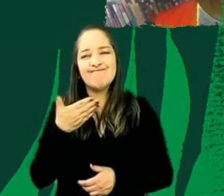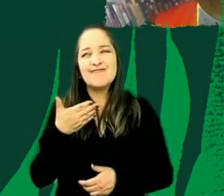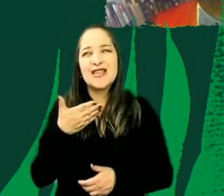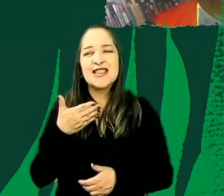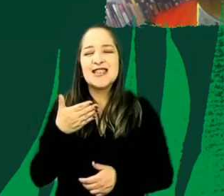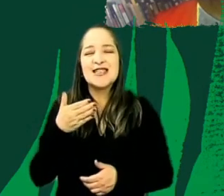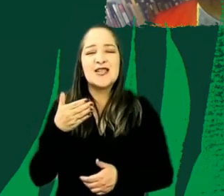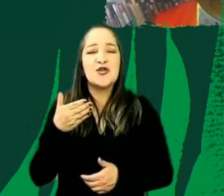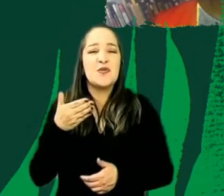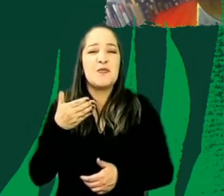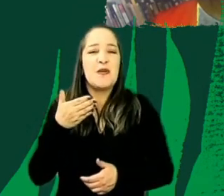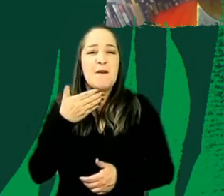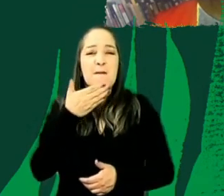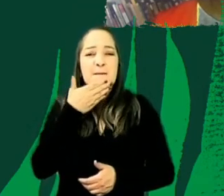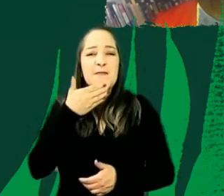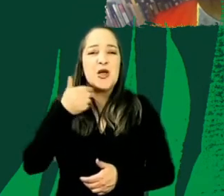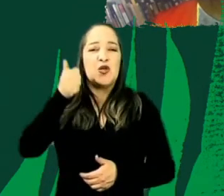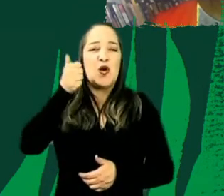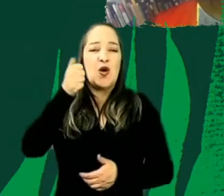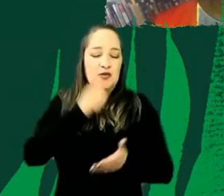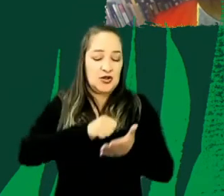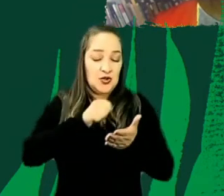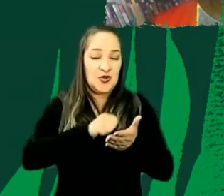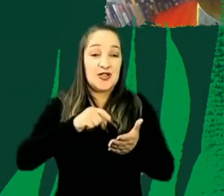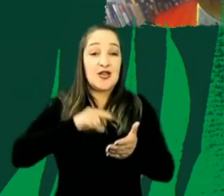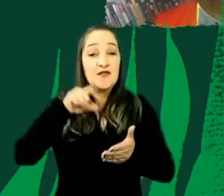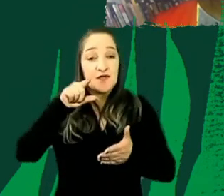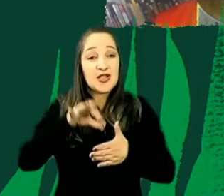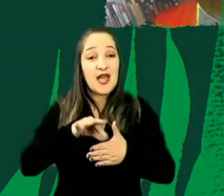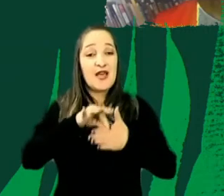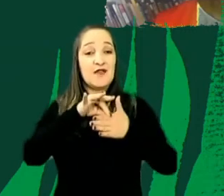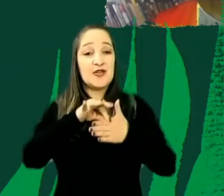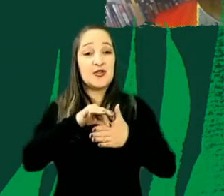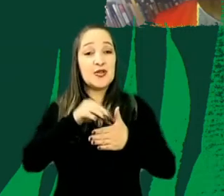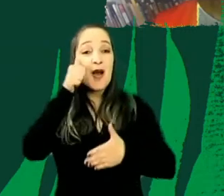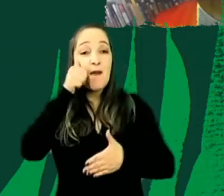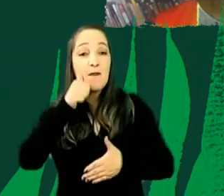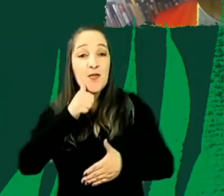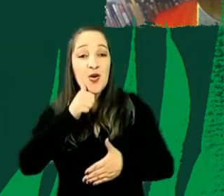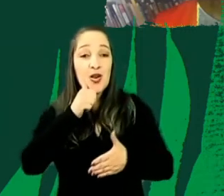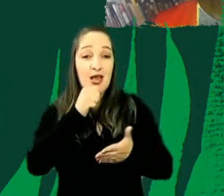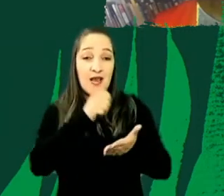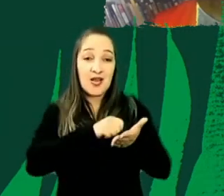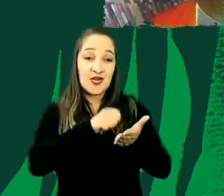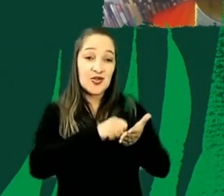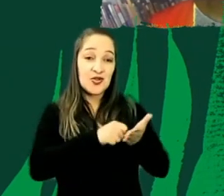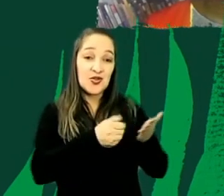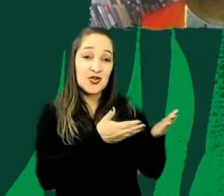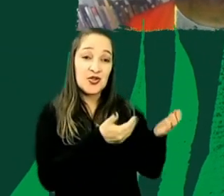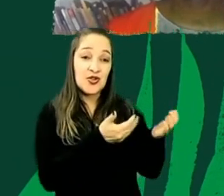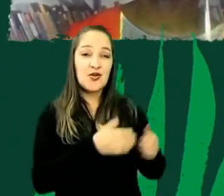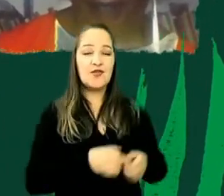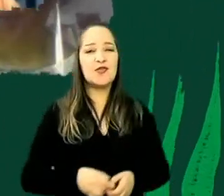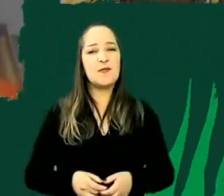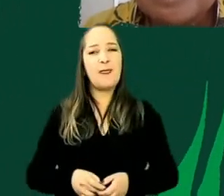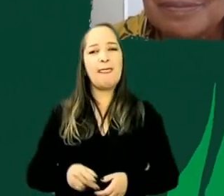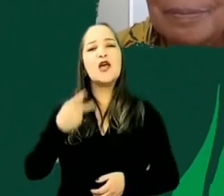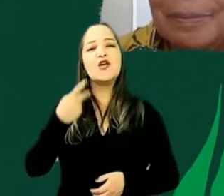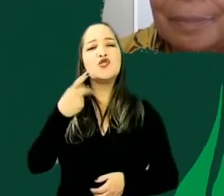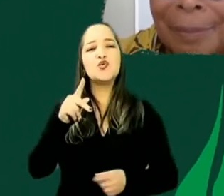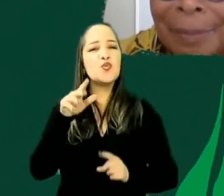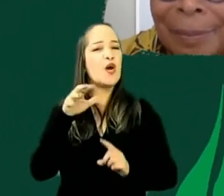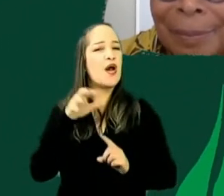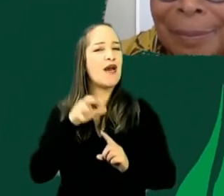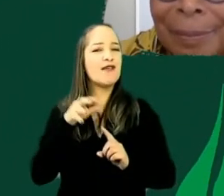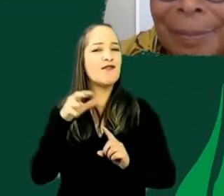that we have in Brazil, but you're a great reference for the younger writers. You, Conceição, for the younger writers. And who were your